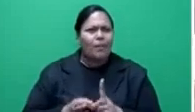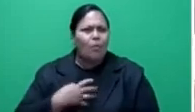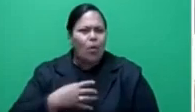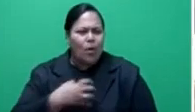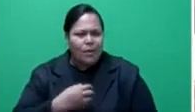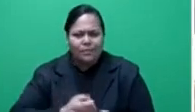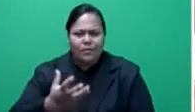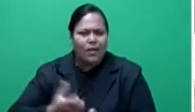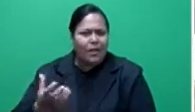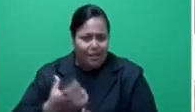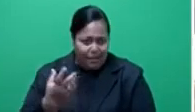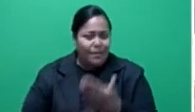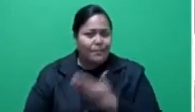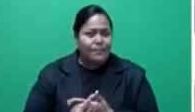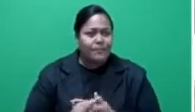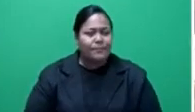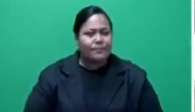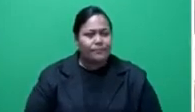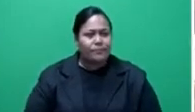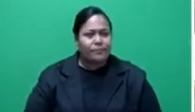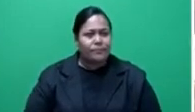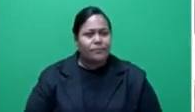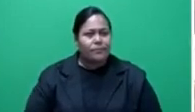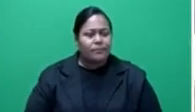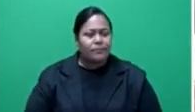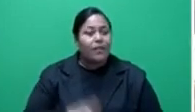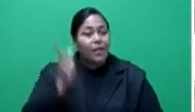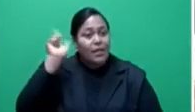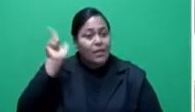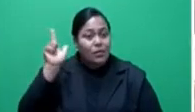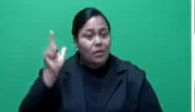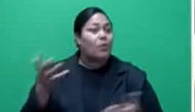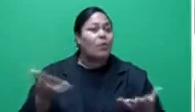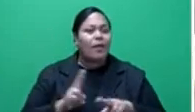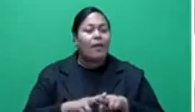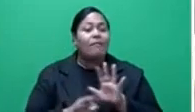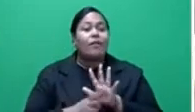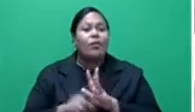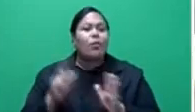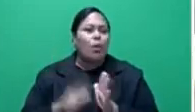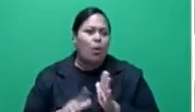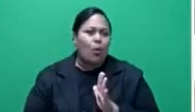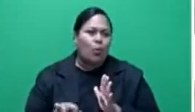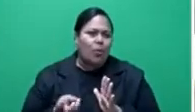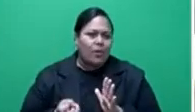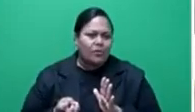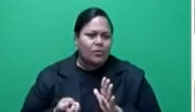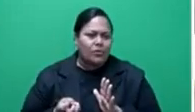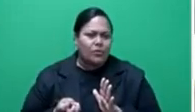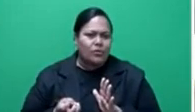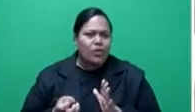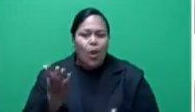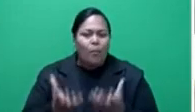would tell you, Honourable Reddy would also tell you, that the lecturers at FNU received far lower salaries than those that were paid at